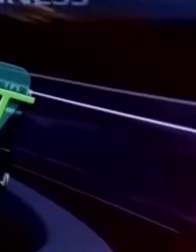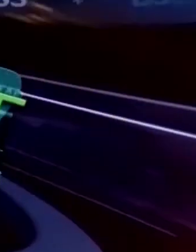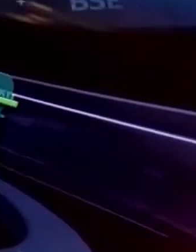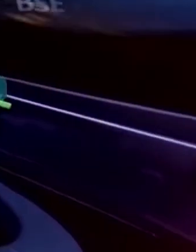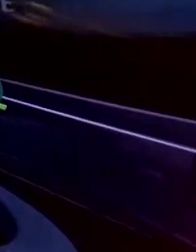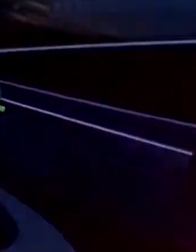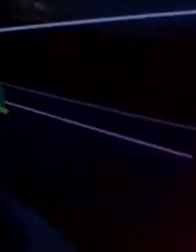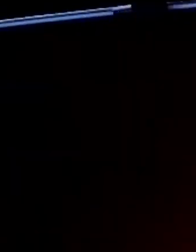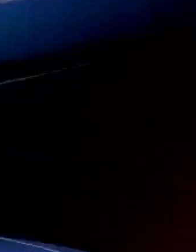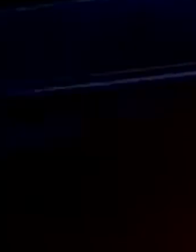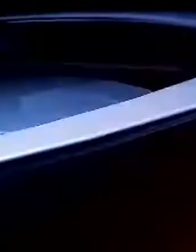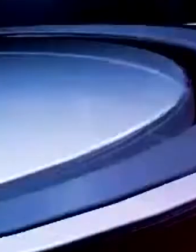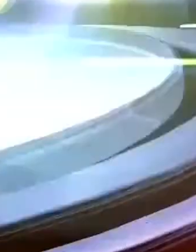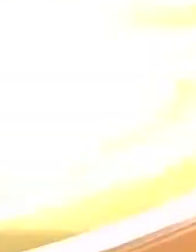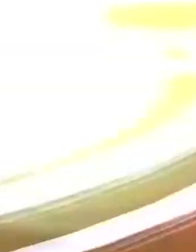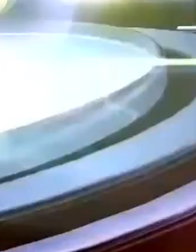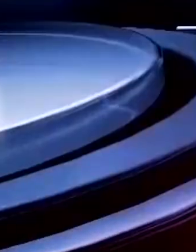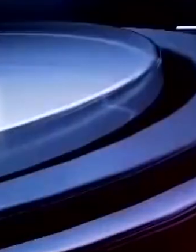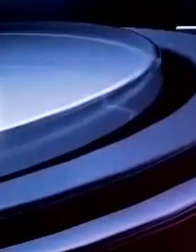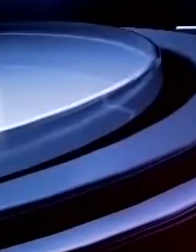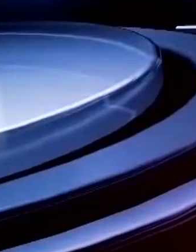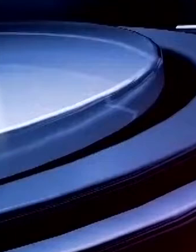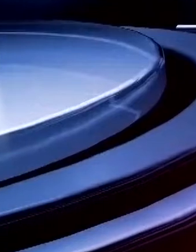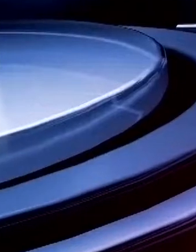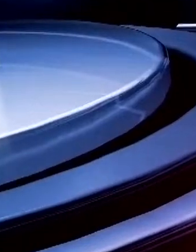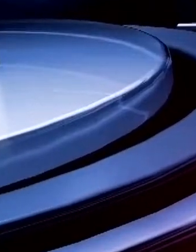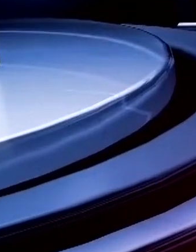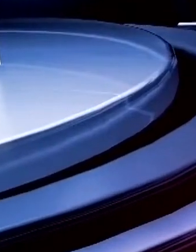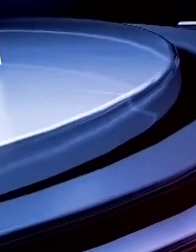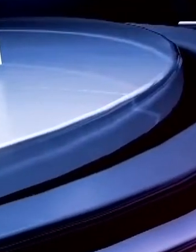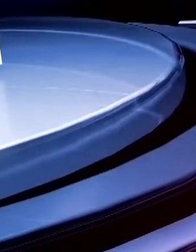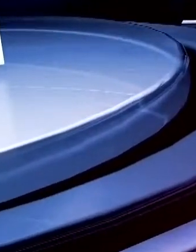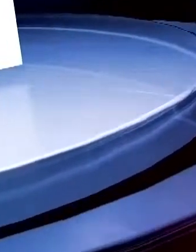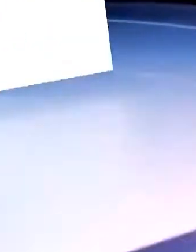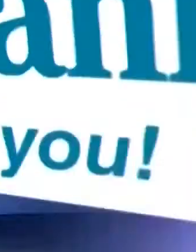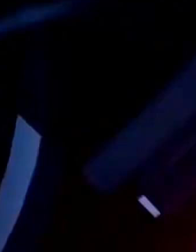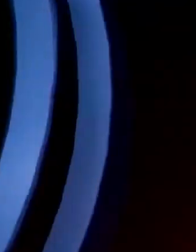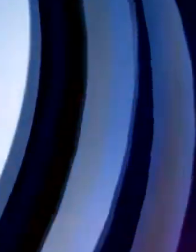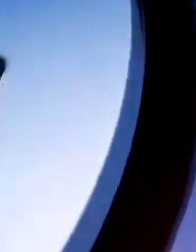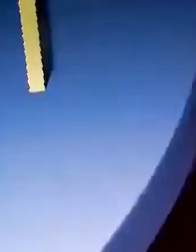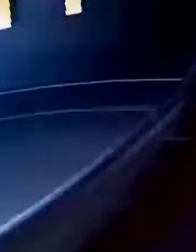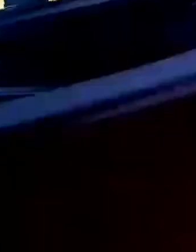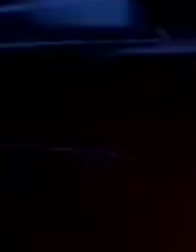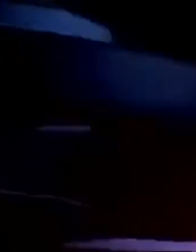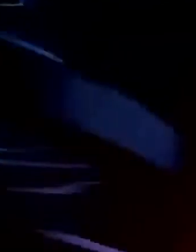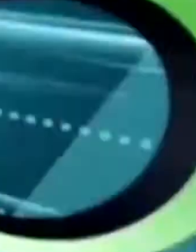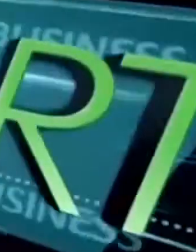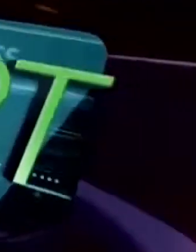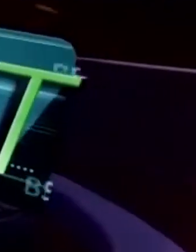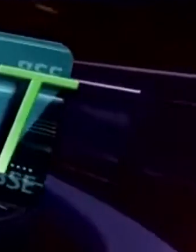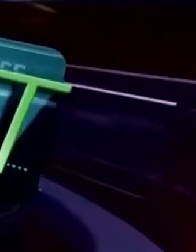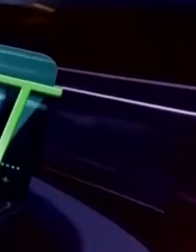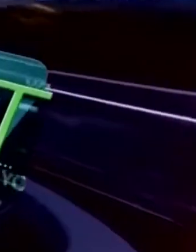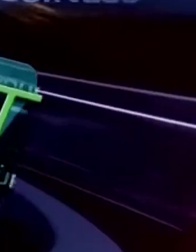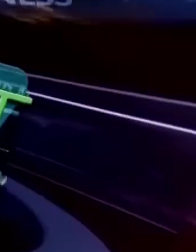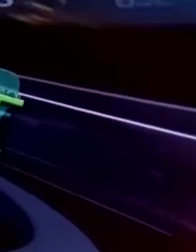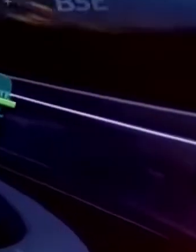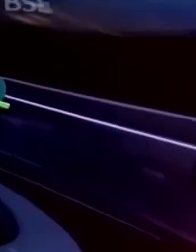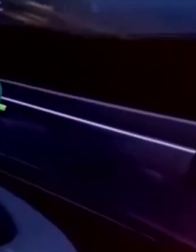The Business Report, brought to you with the compliments of Republic Bank. We're the one for you.